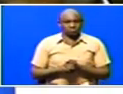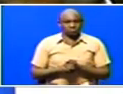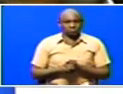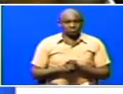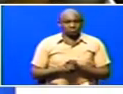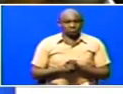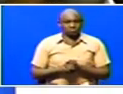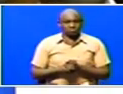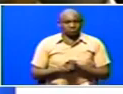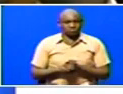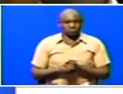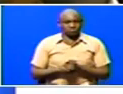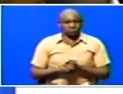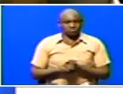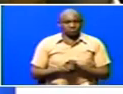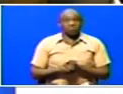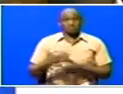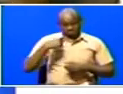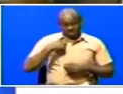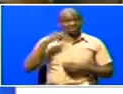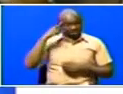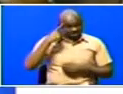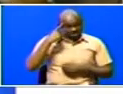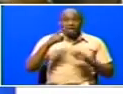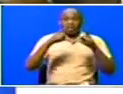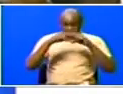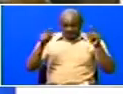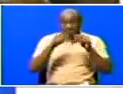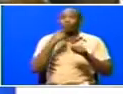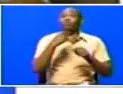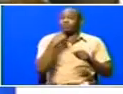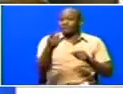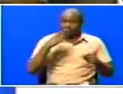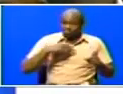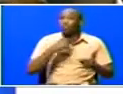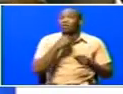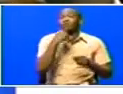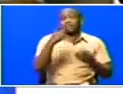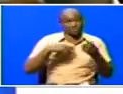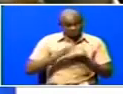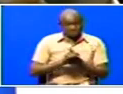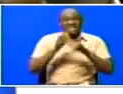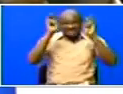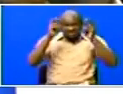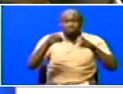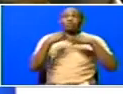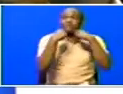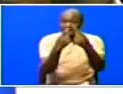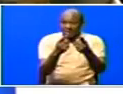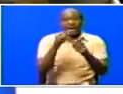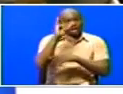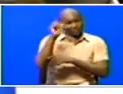your message to your supporters? I think the message we want to put across here is that the issues we raised, we